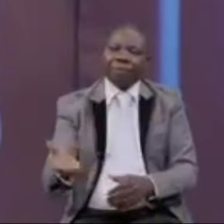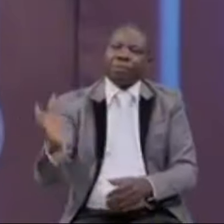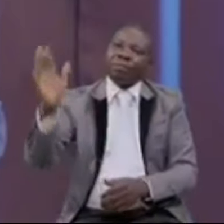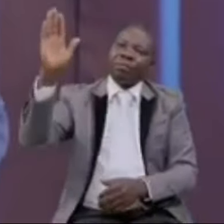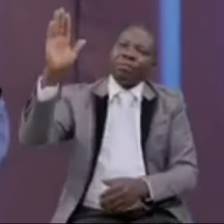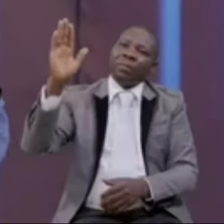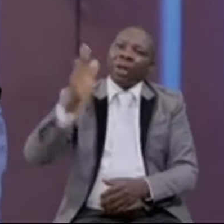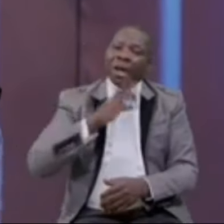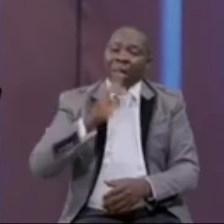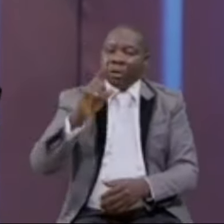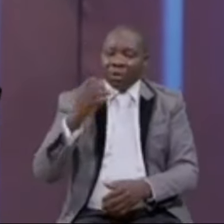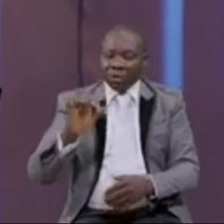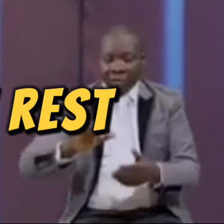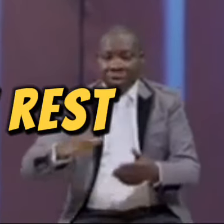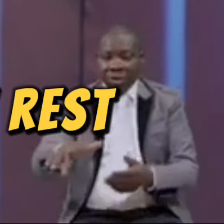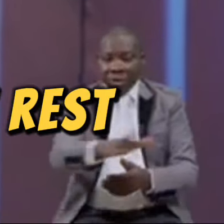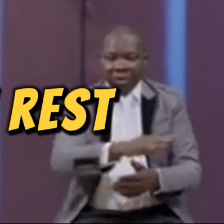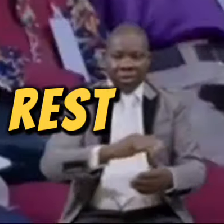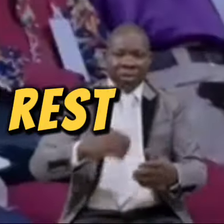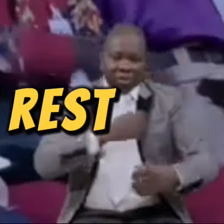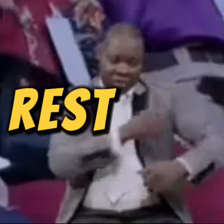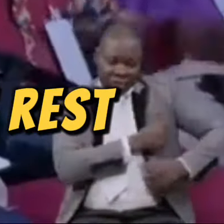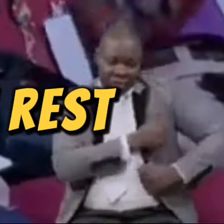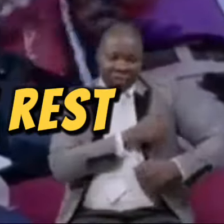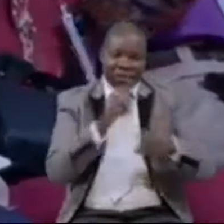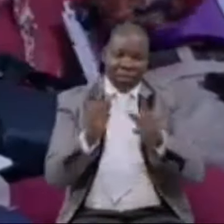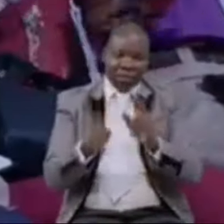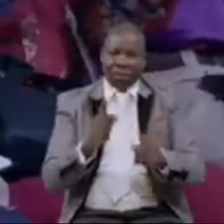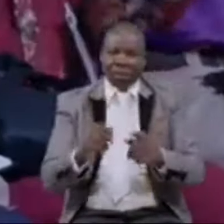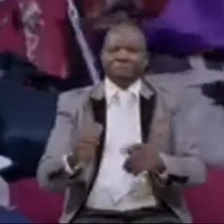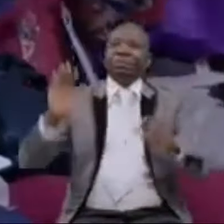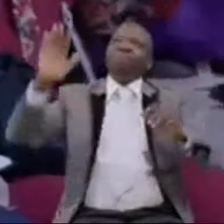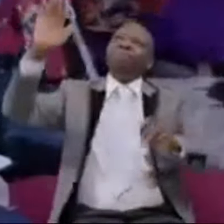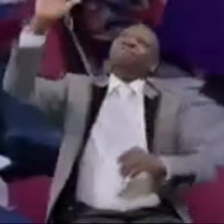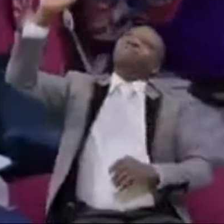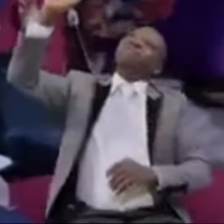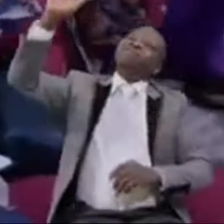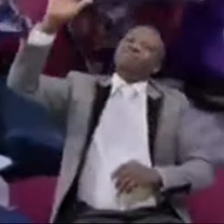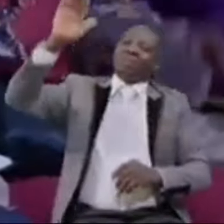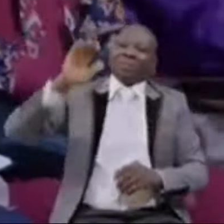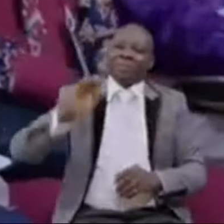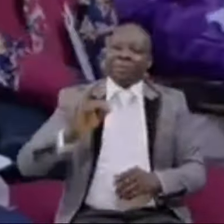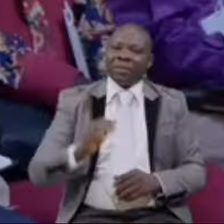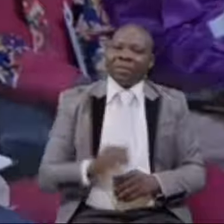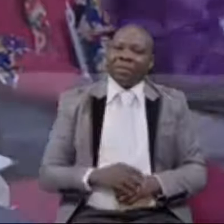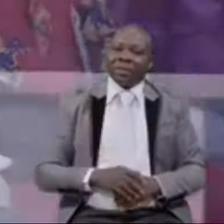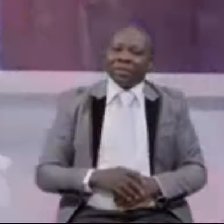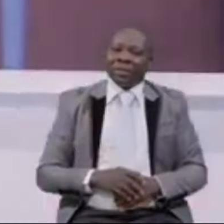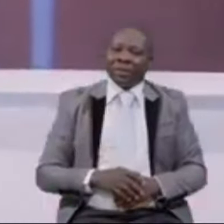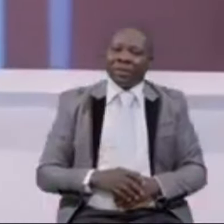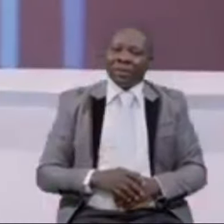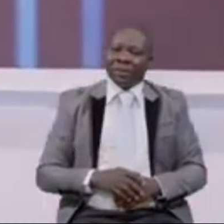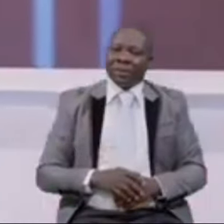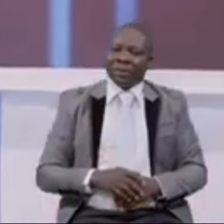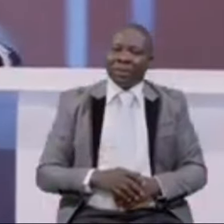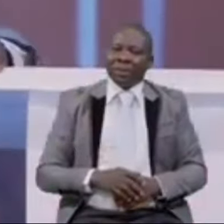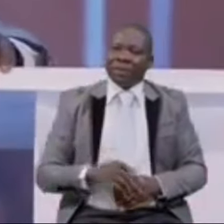those security people raised up his hand. He